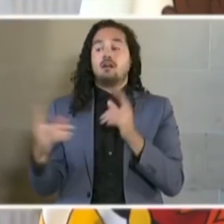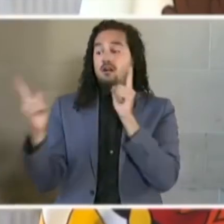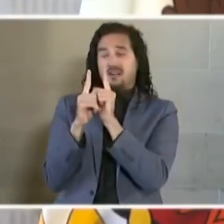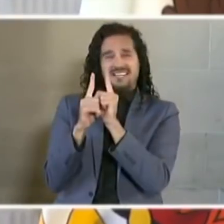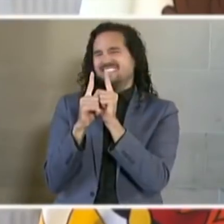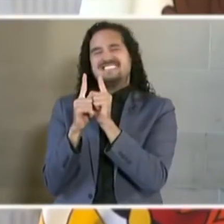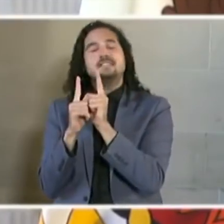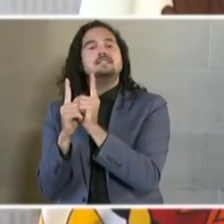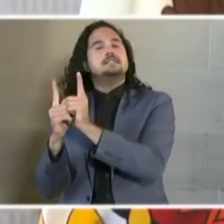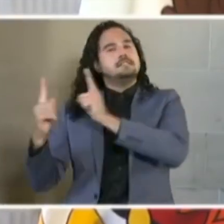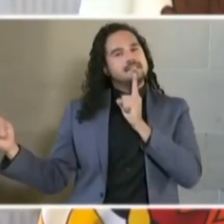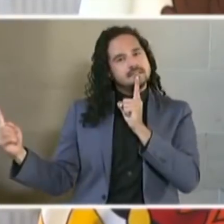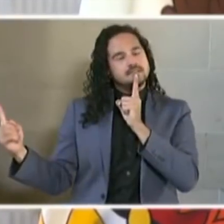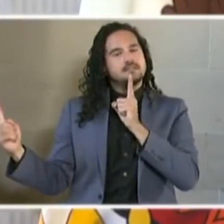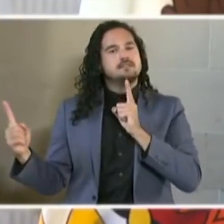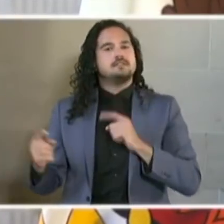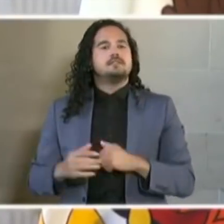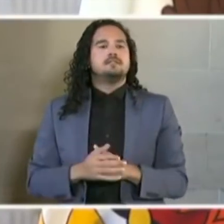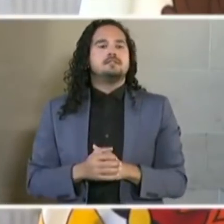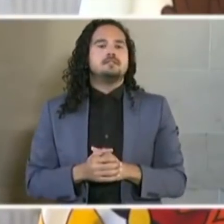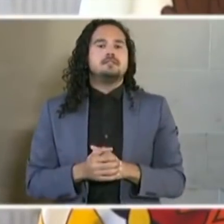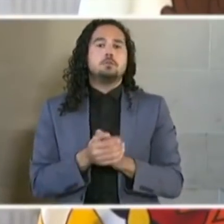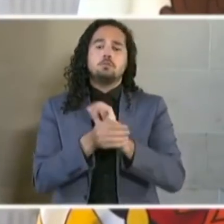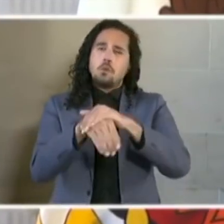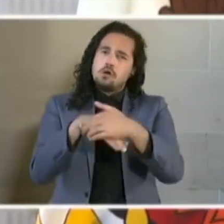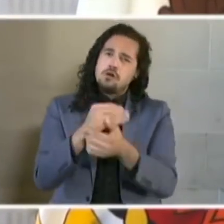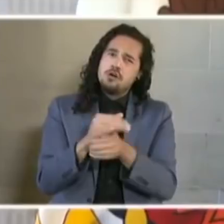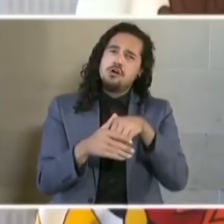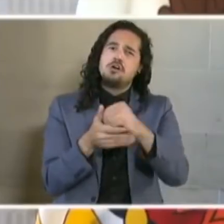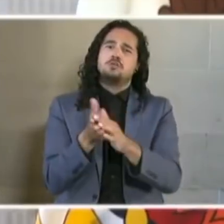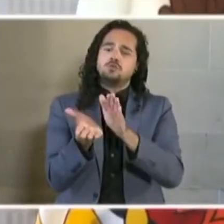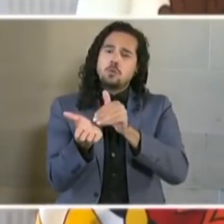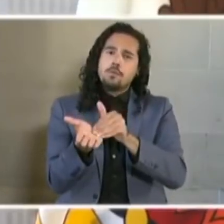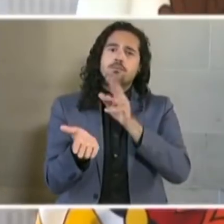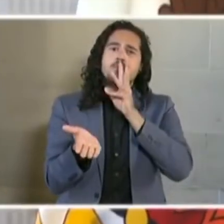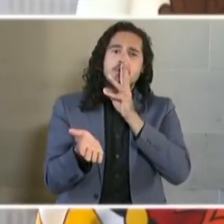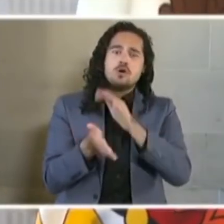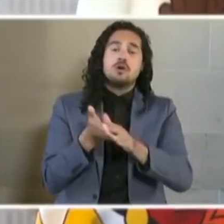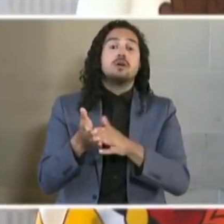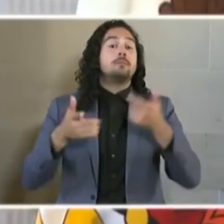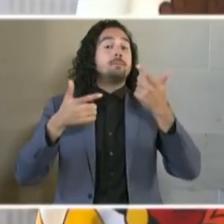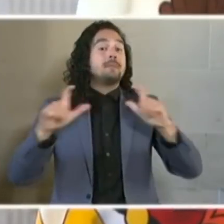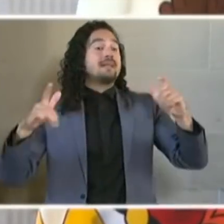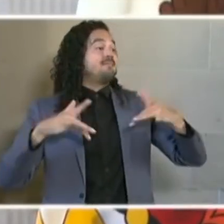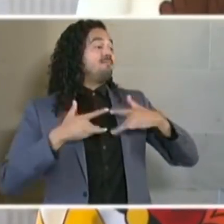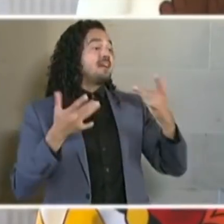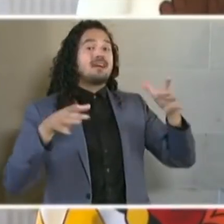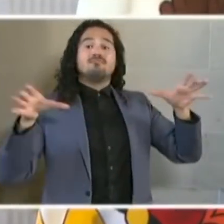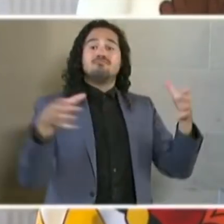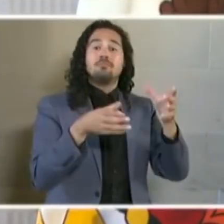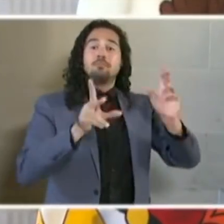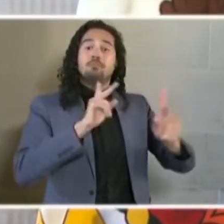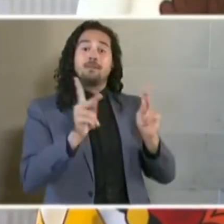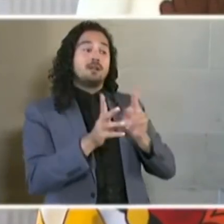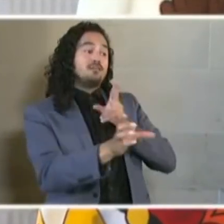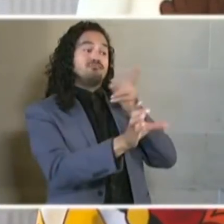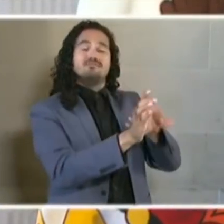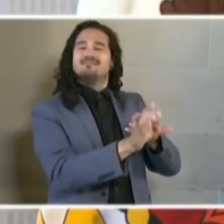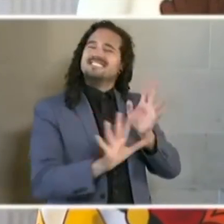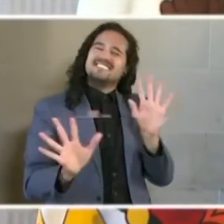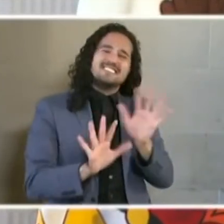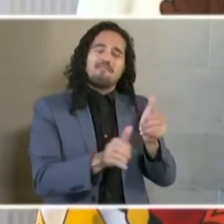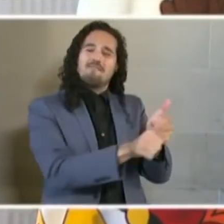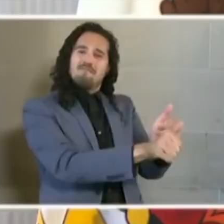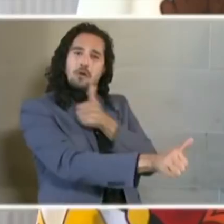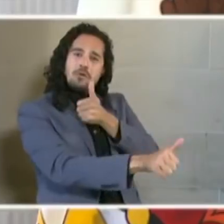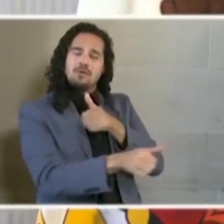hands. Avoid large groups. The holidays are upon us, and now is not the time to